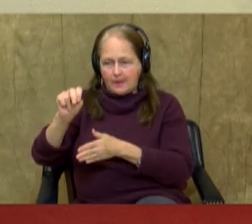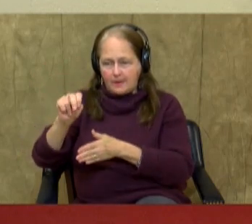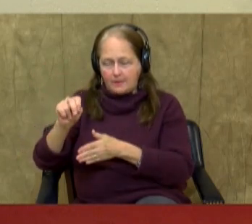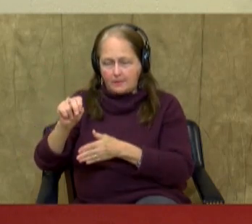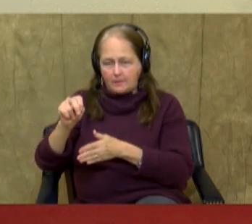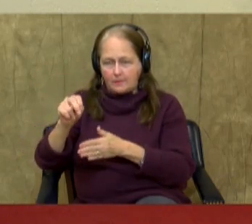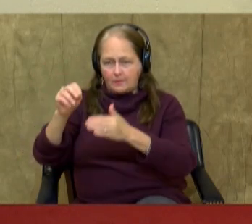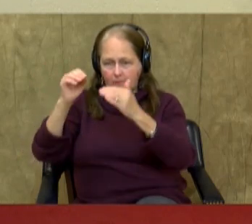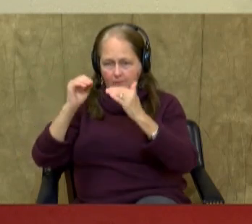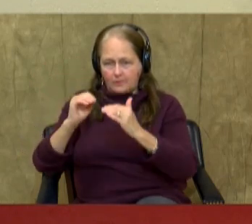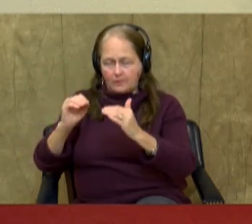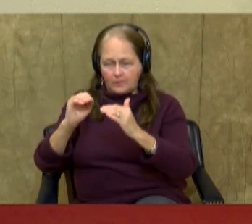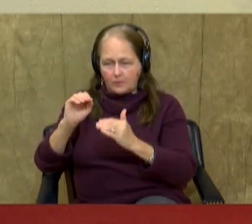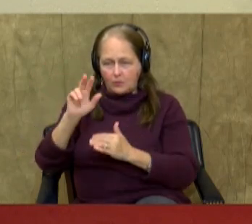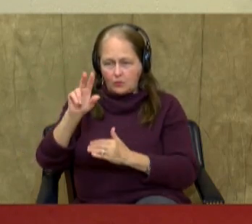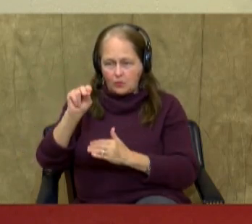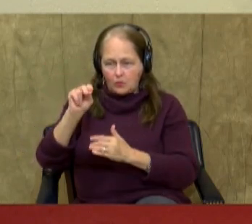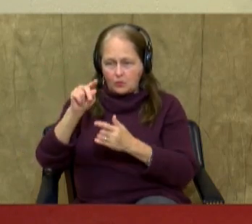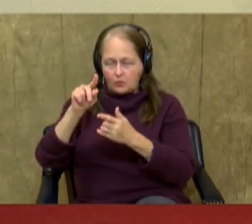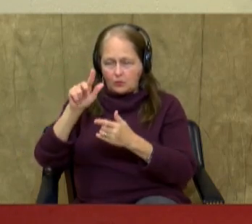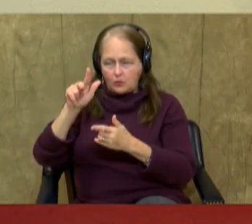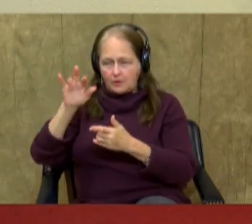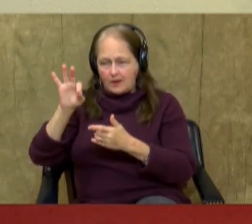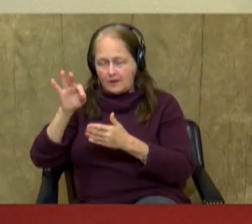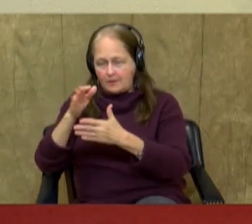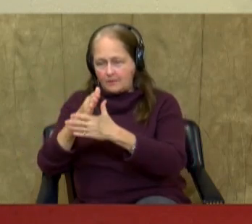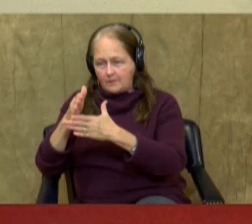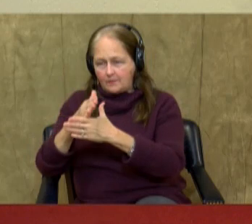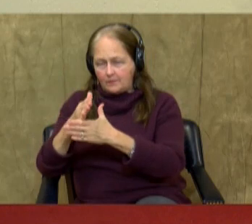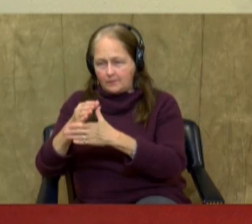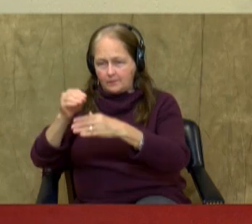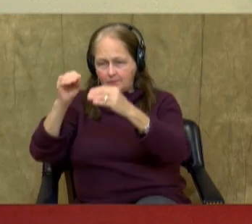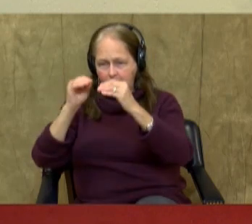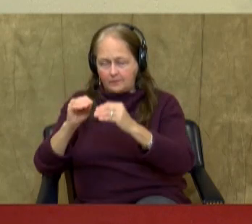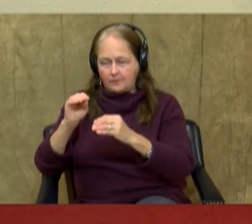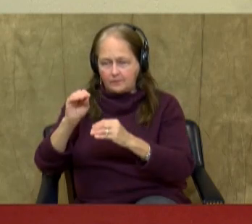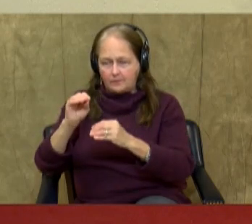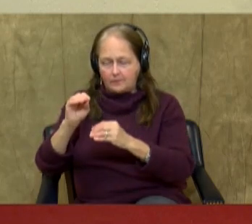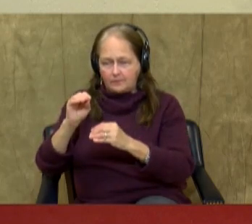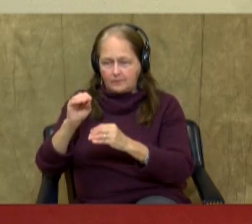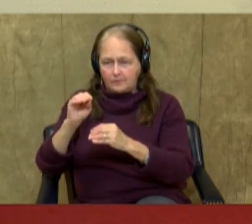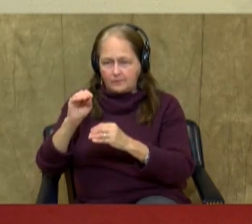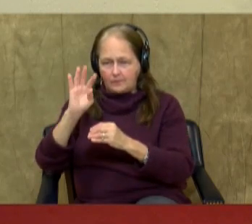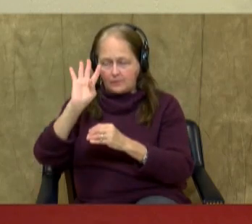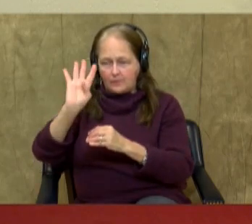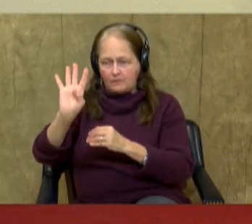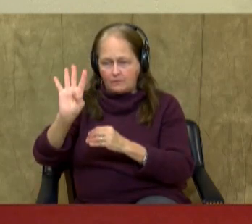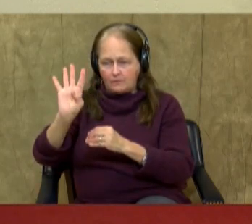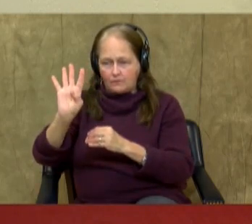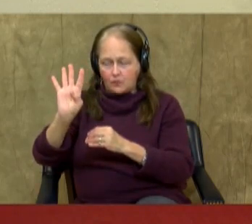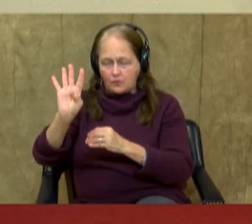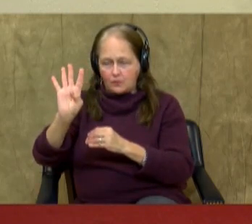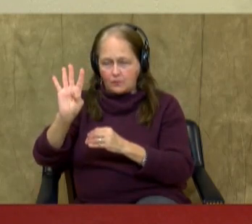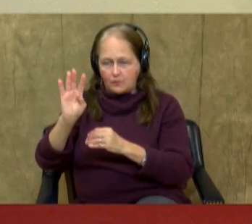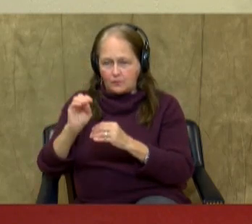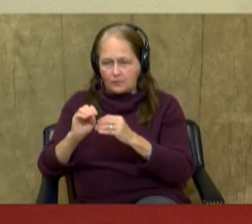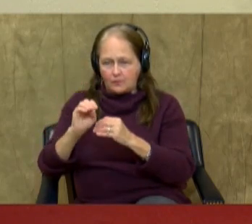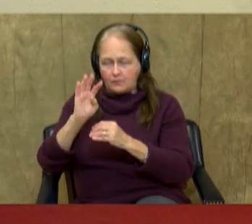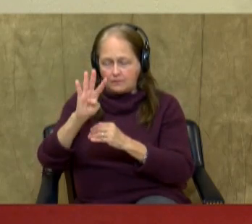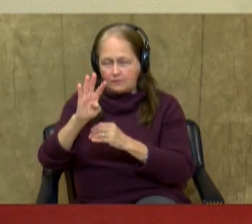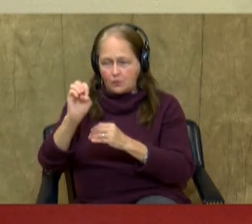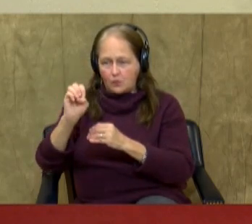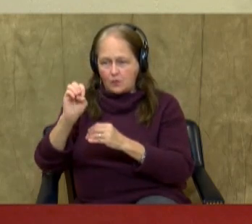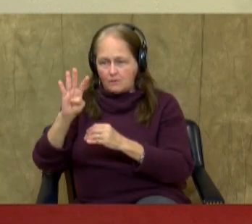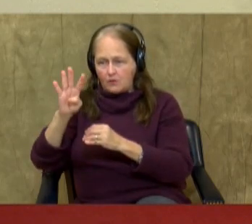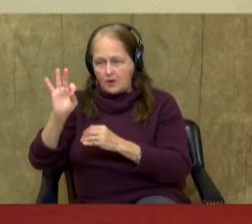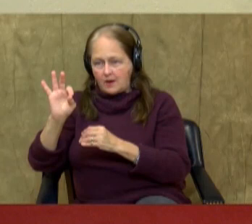The next is 30 to 39. Anything between 30 and 39 goes in there were 4 of those numbers. 40 to